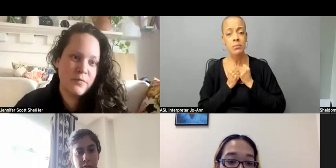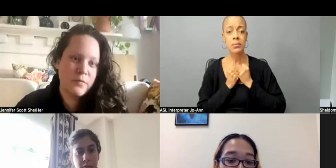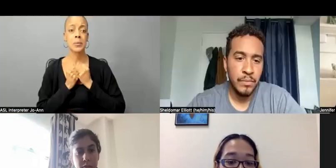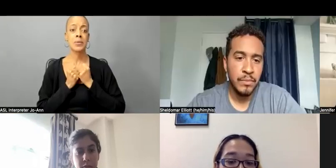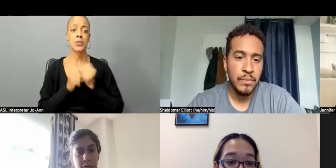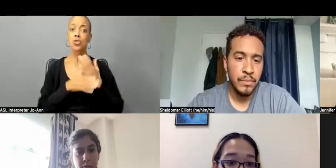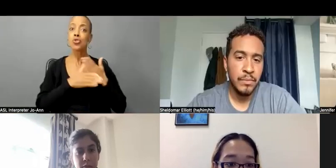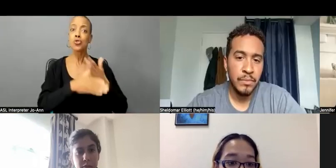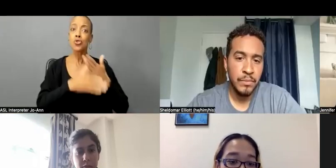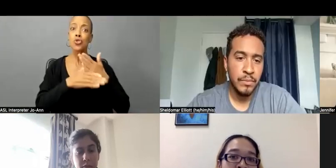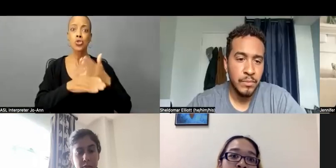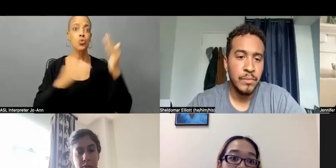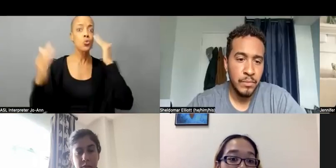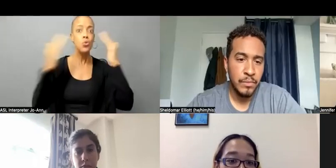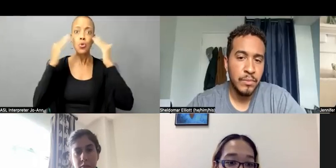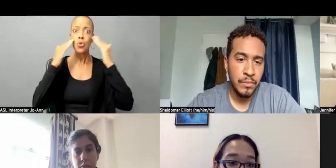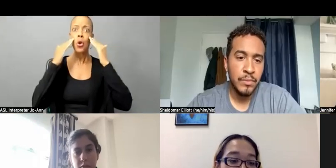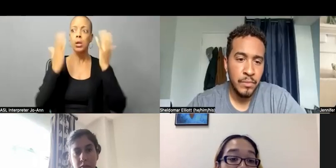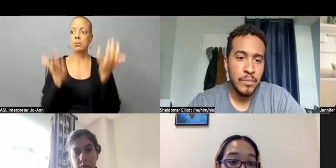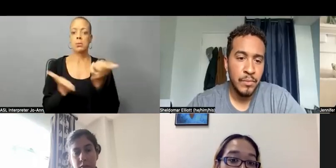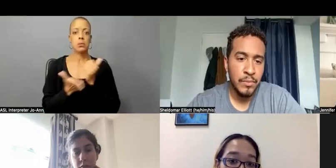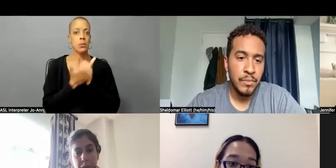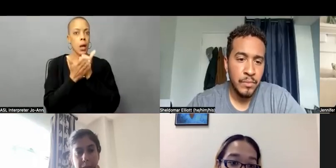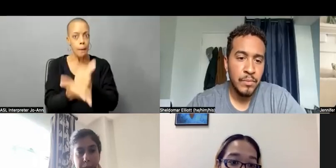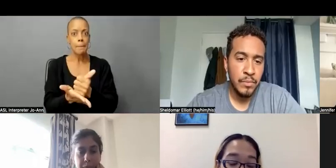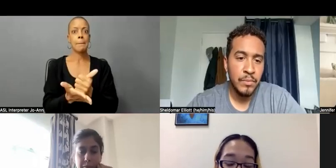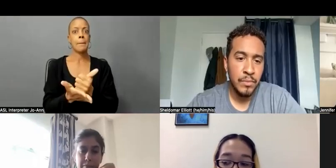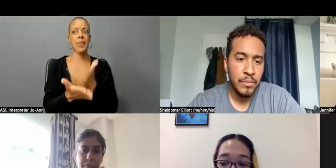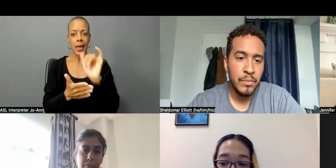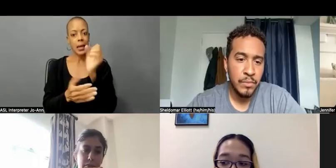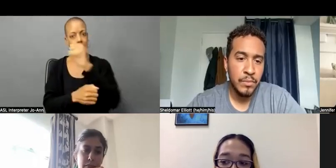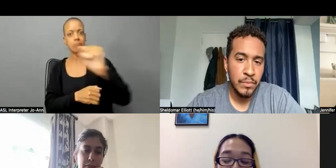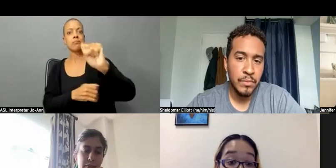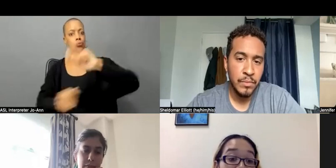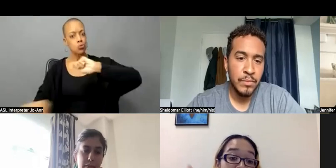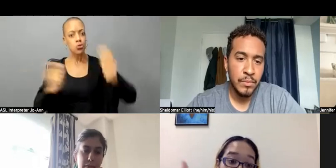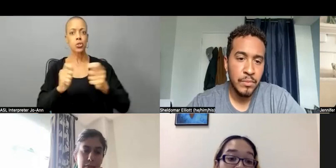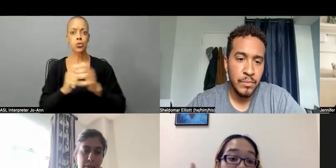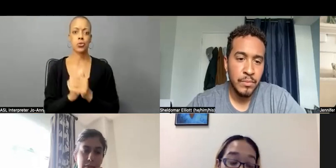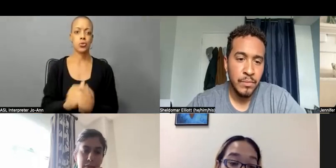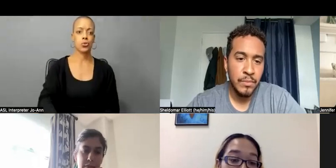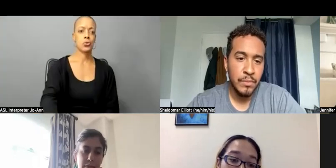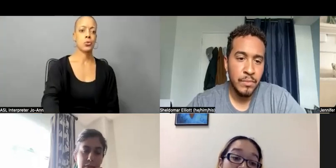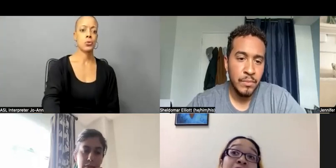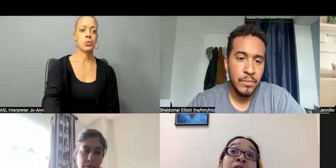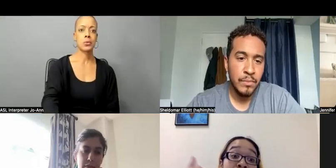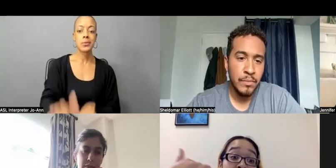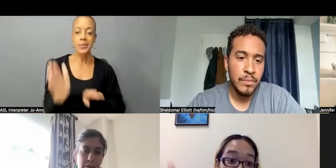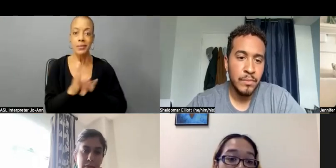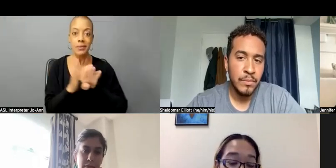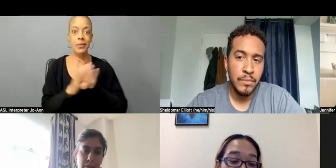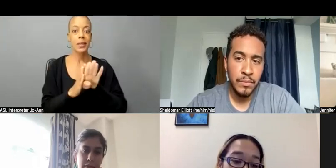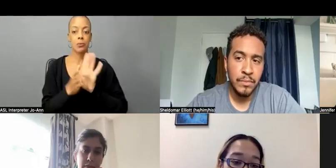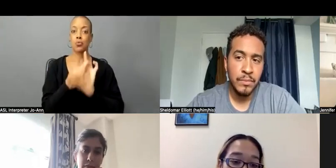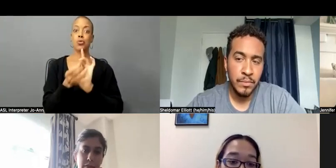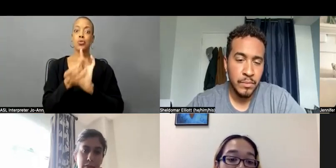is what is going to get us through, is what is going to be revolutionary. Building relationships with the land and with the